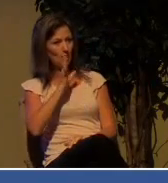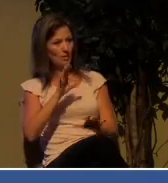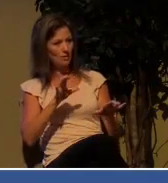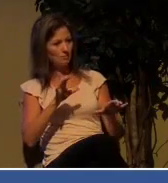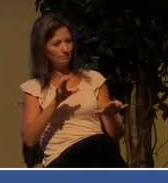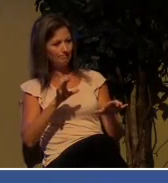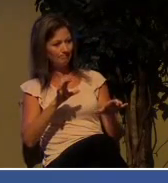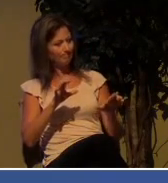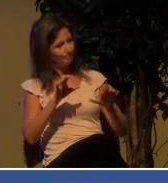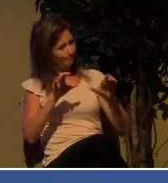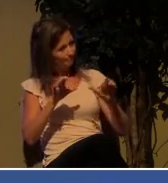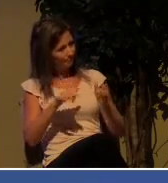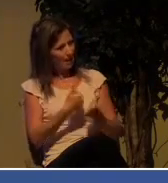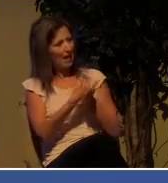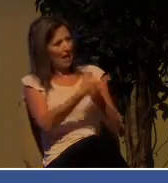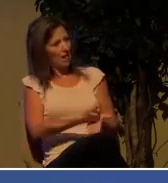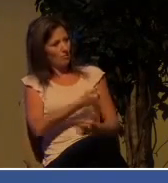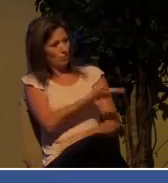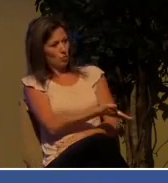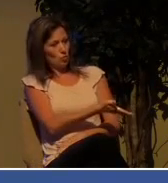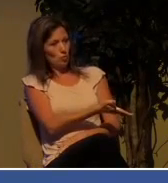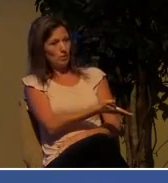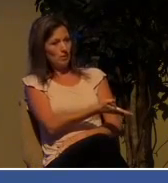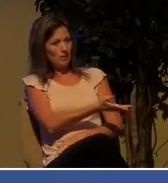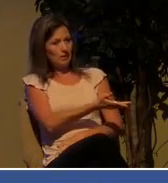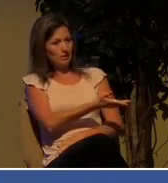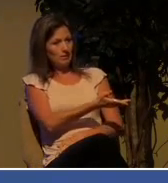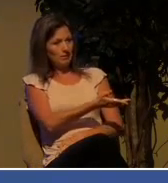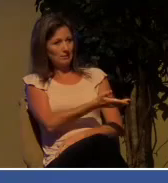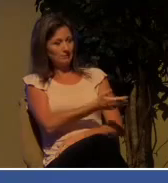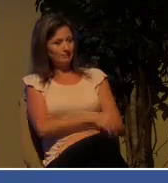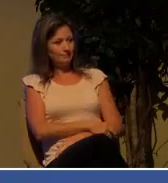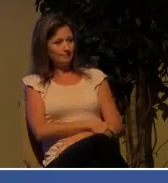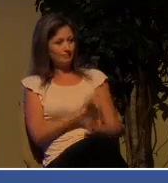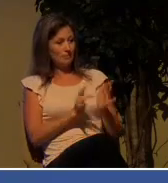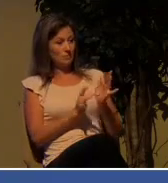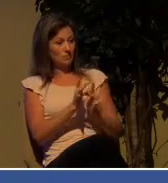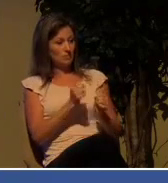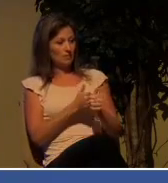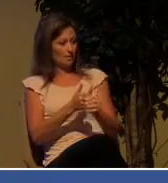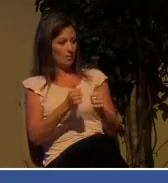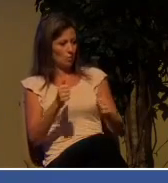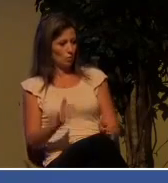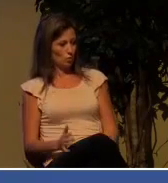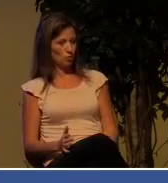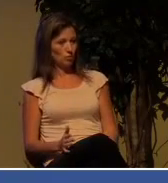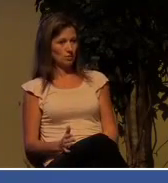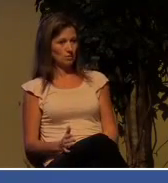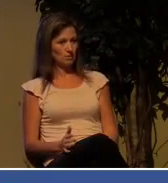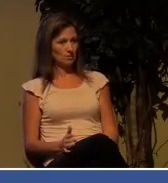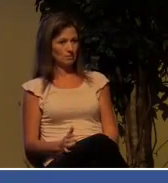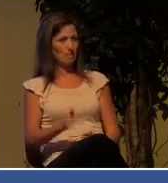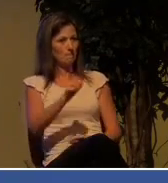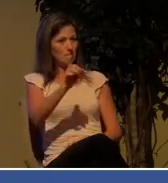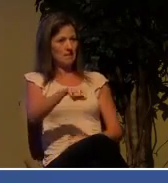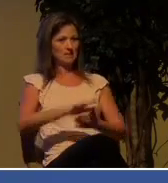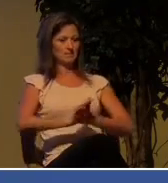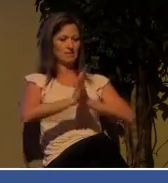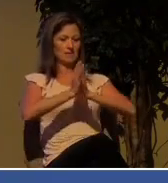you and you're going to become something you're not, because Jesus' followers are to be fishers of